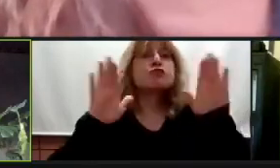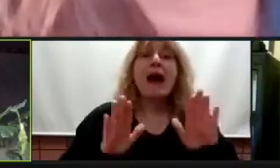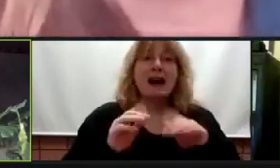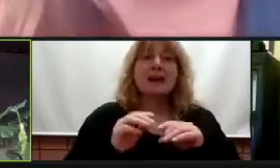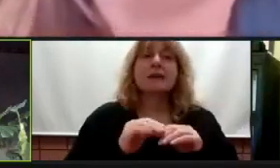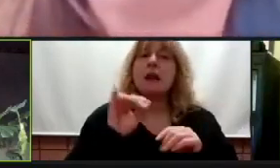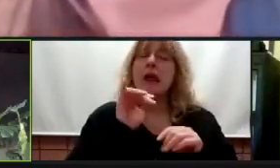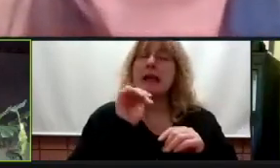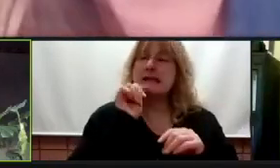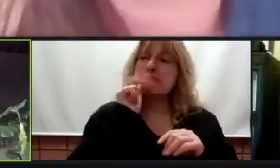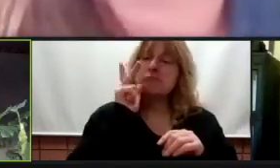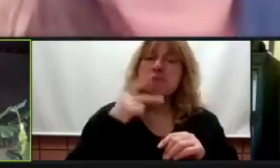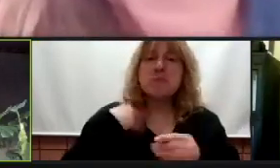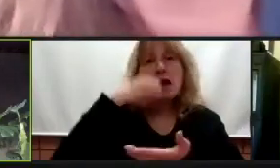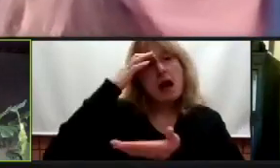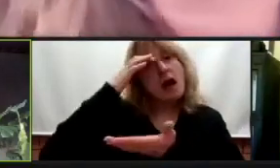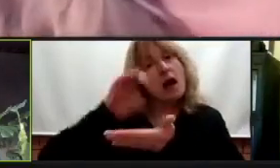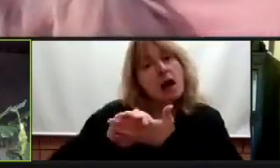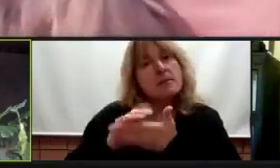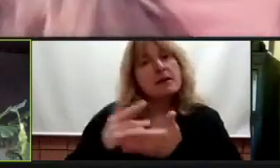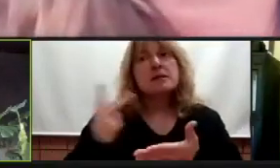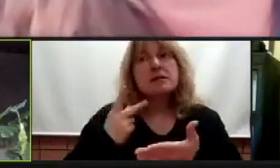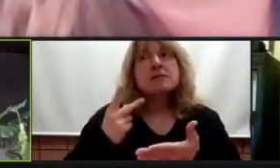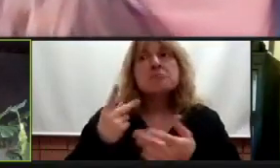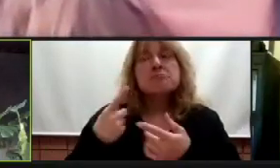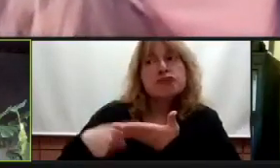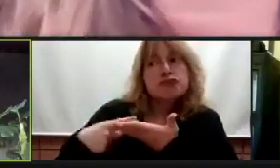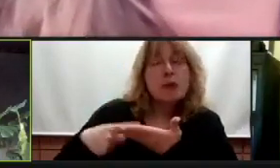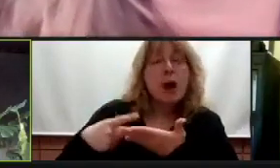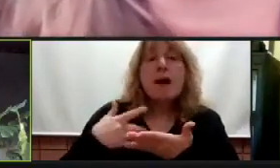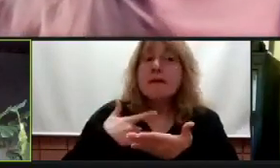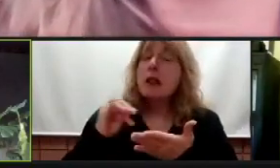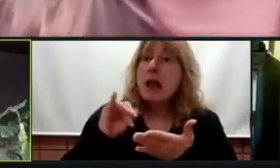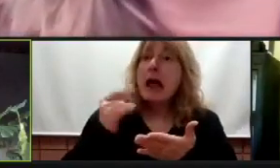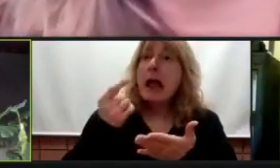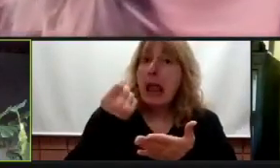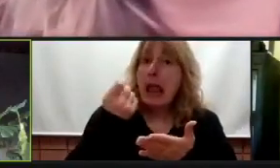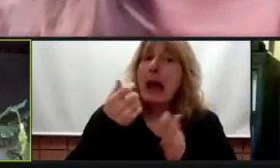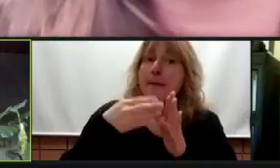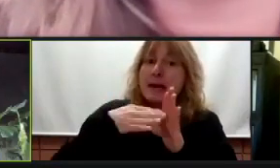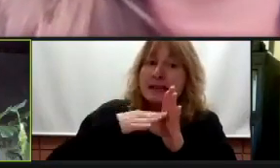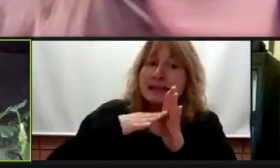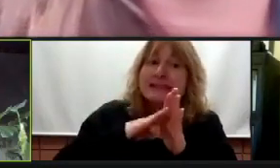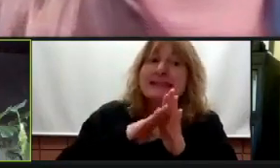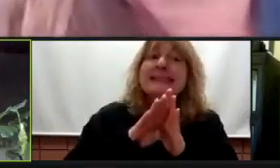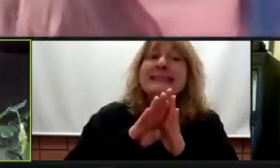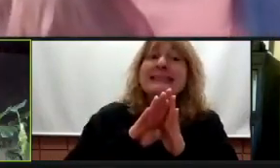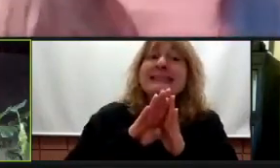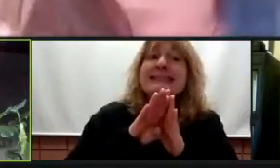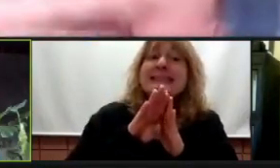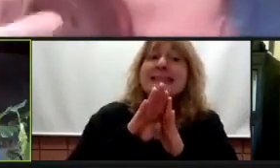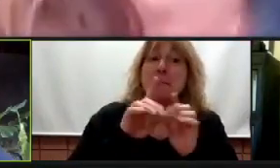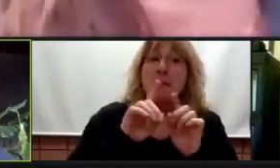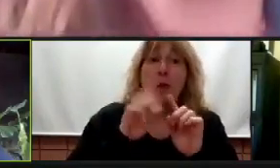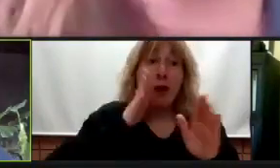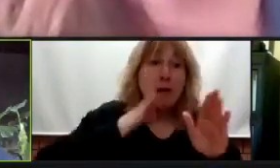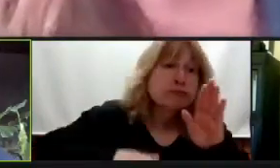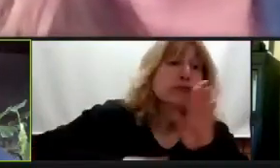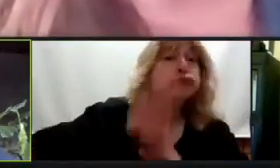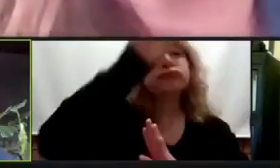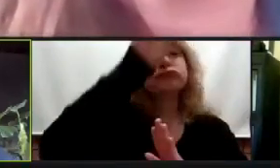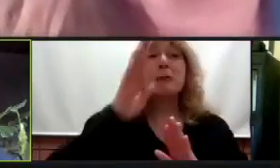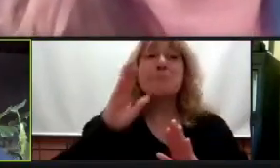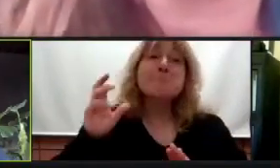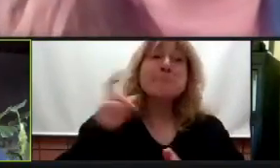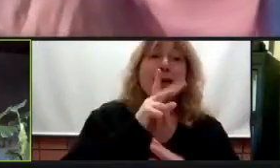it does feel like we might be on an upswing, but it also feels like this isn't going anywhere anytime soon. And that brings with it some other